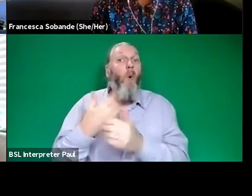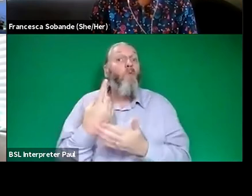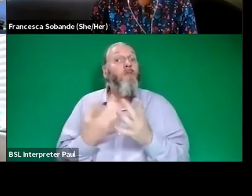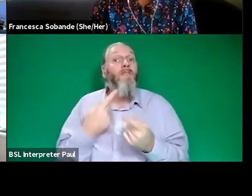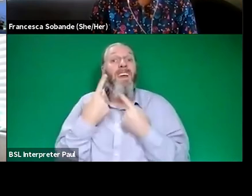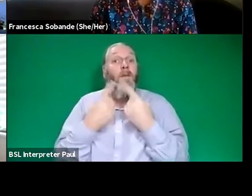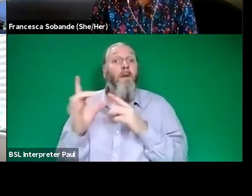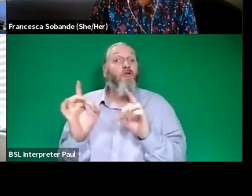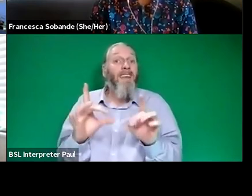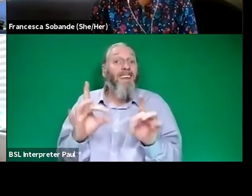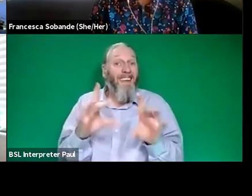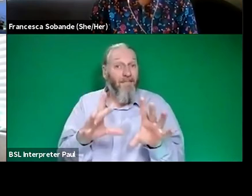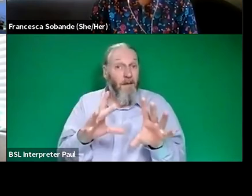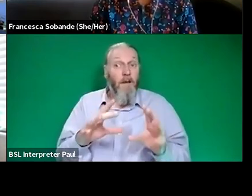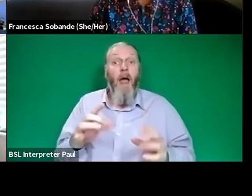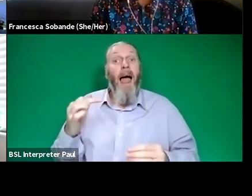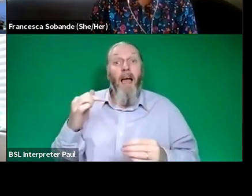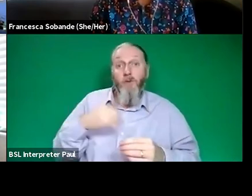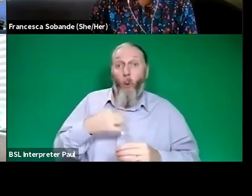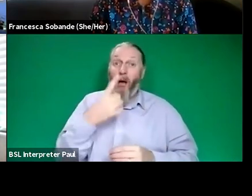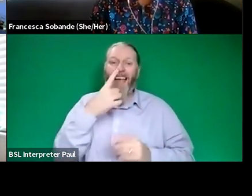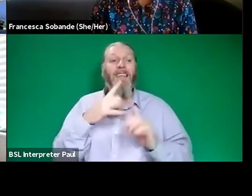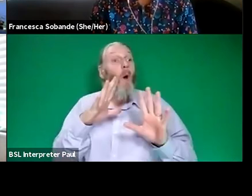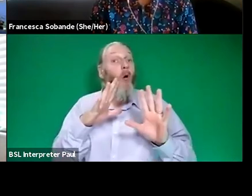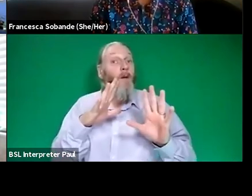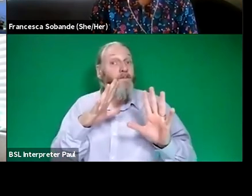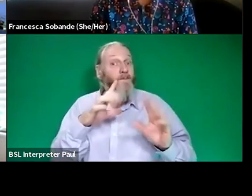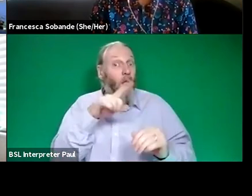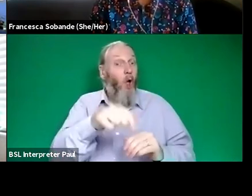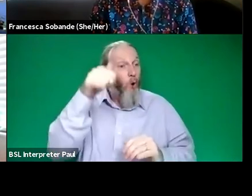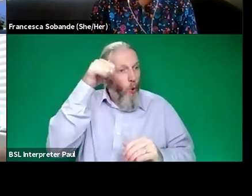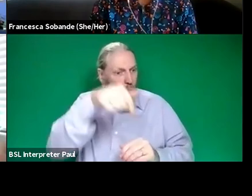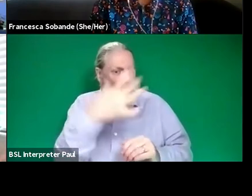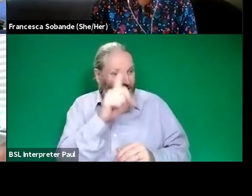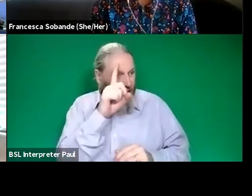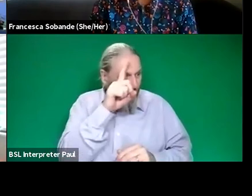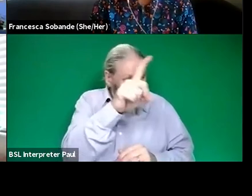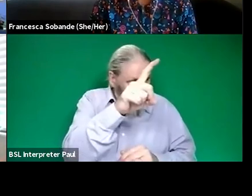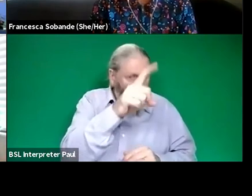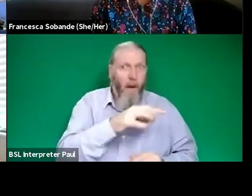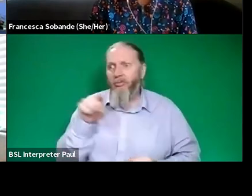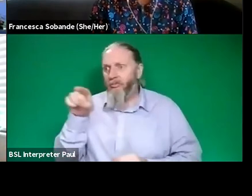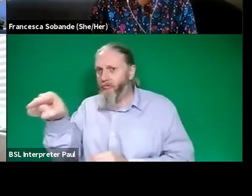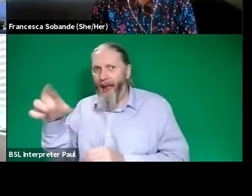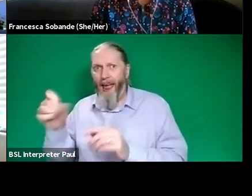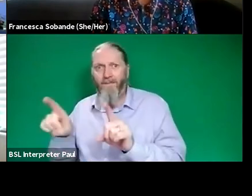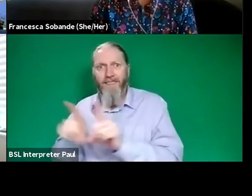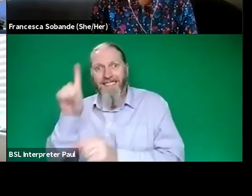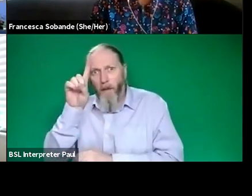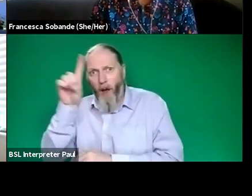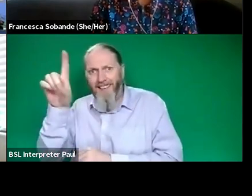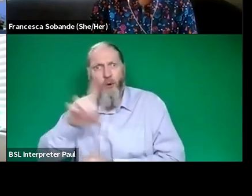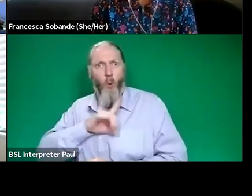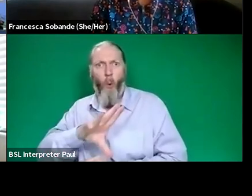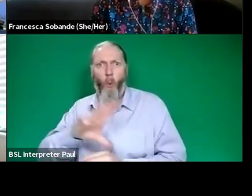what, I know you've got this great idea and I know you might think you're the only one who has this, but there's this organization that actually does something similar. Why don't you try and connect with them and learn from them?